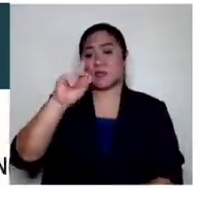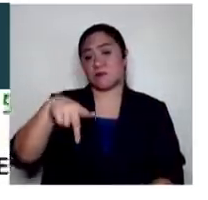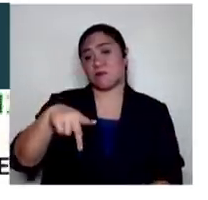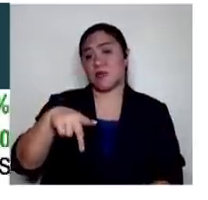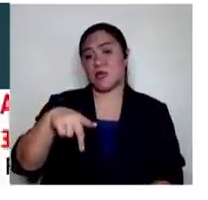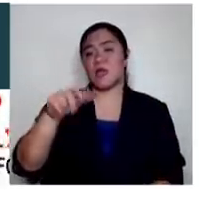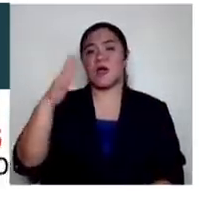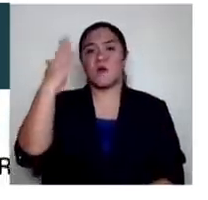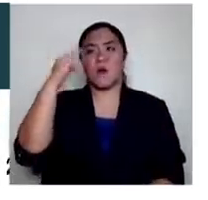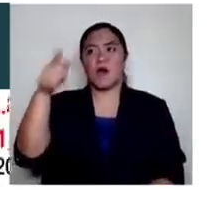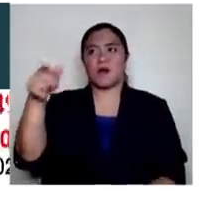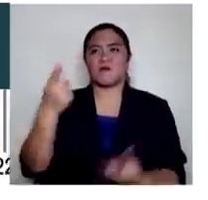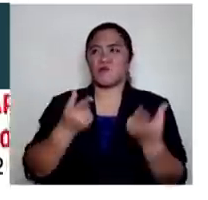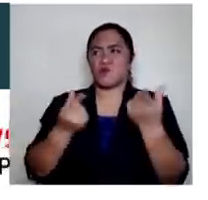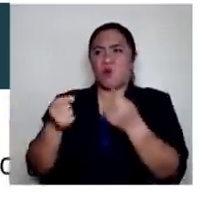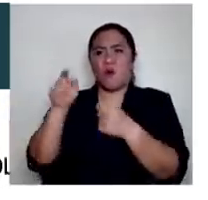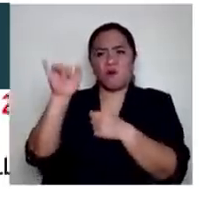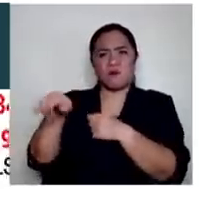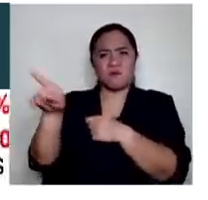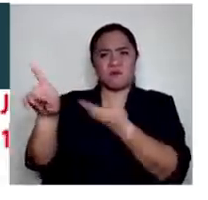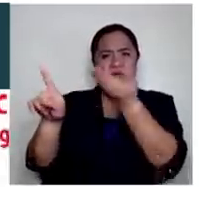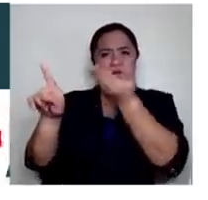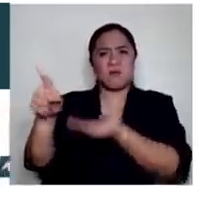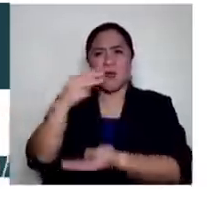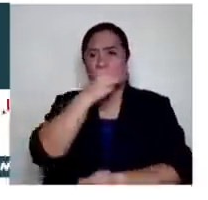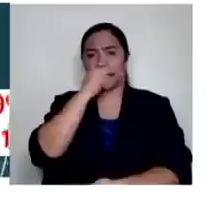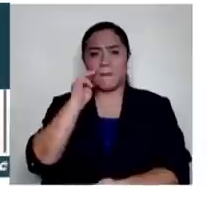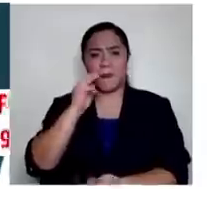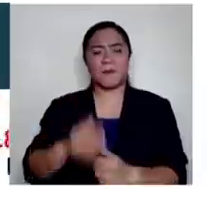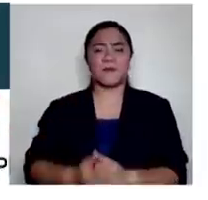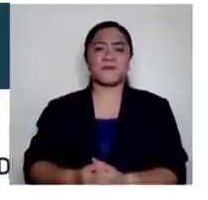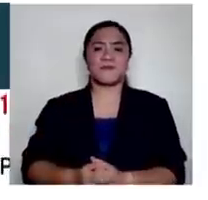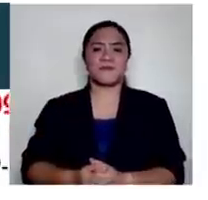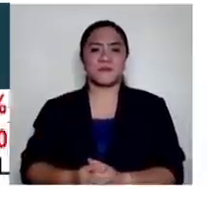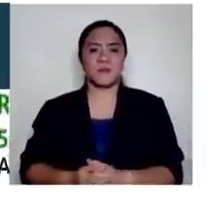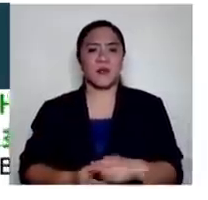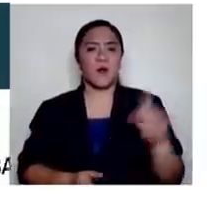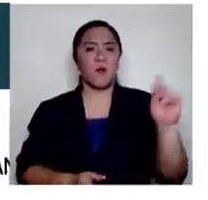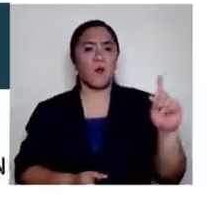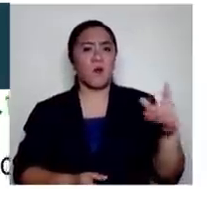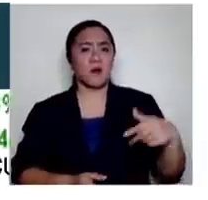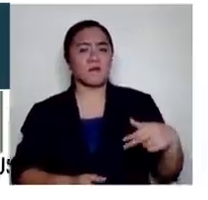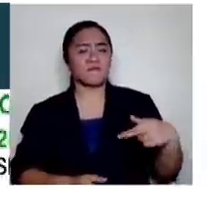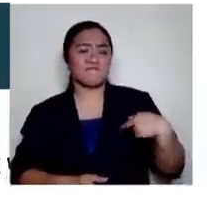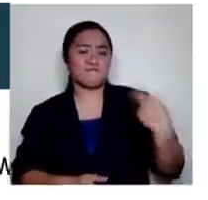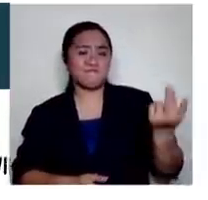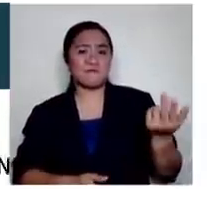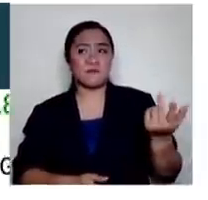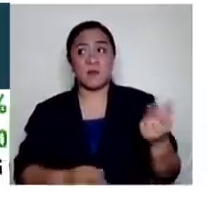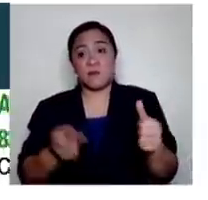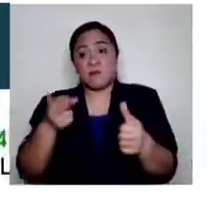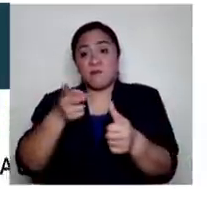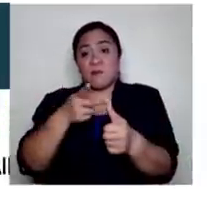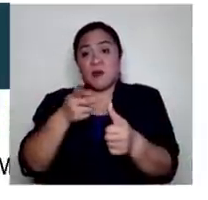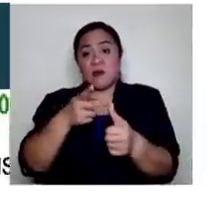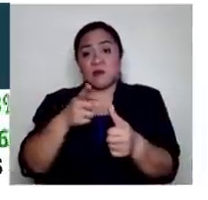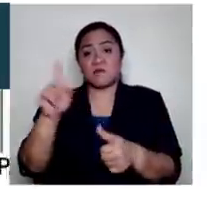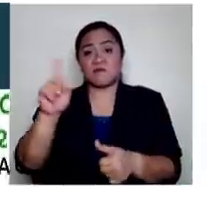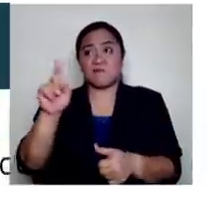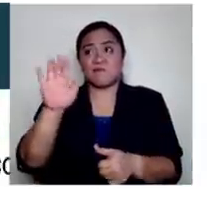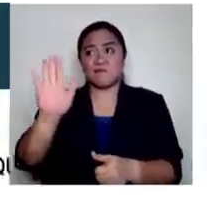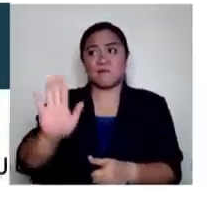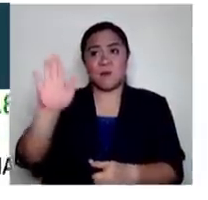Senator Pacquiao. What are your thoughts on that? Well, una sa lahat, kasi yun ang gusto